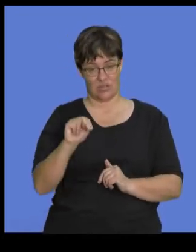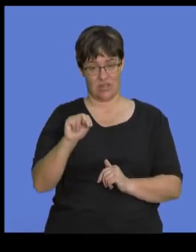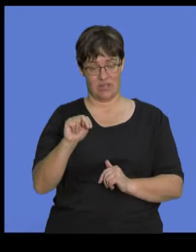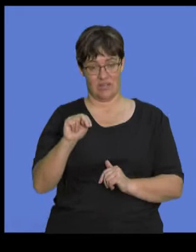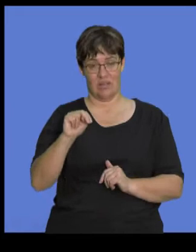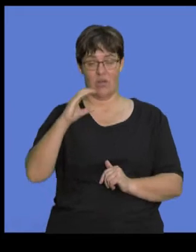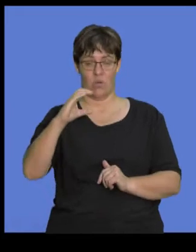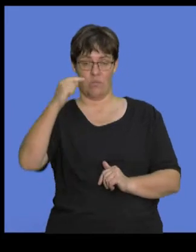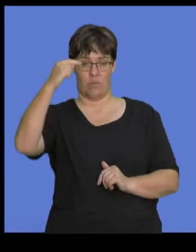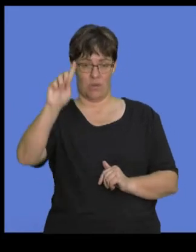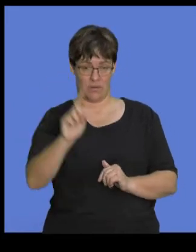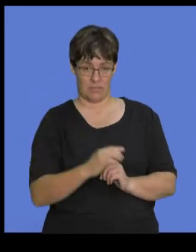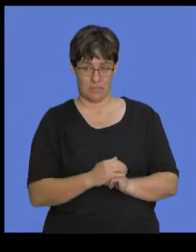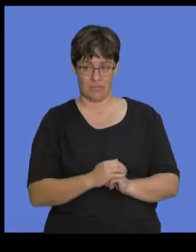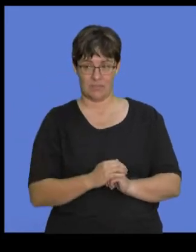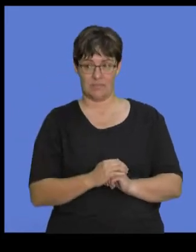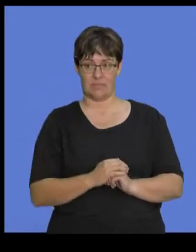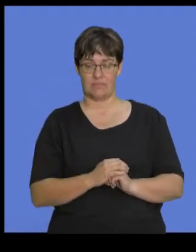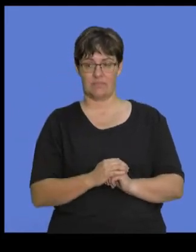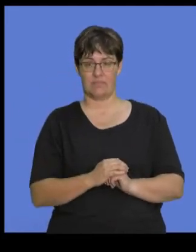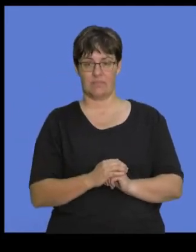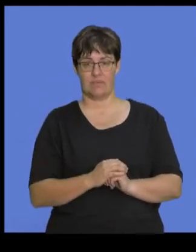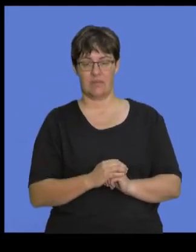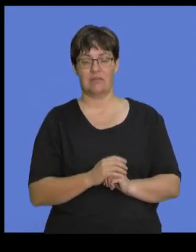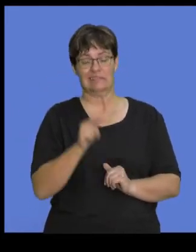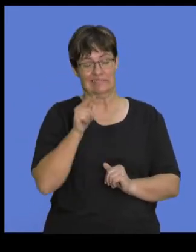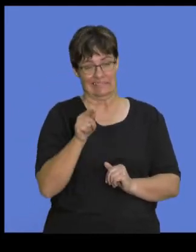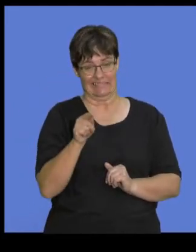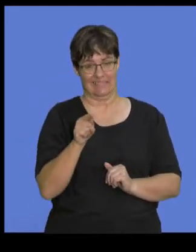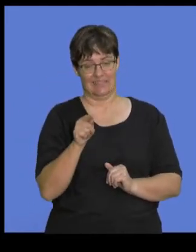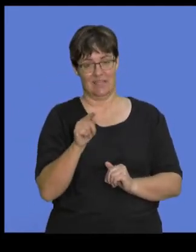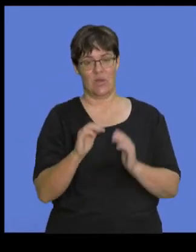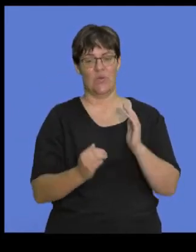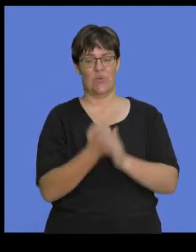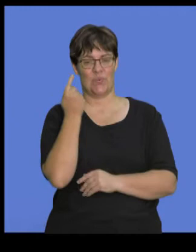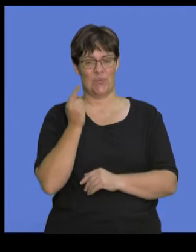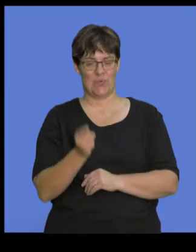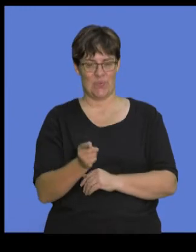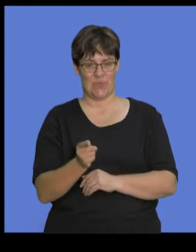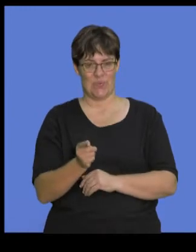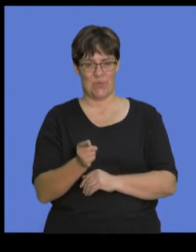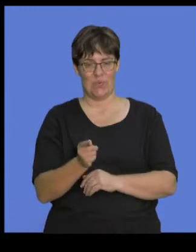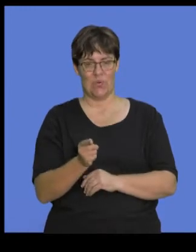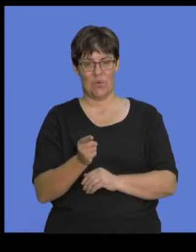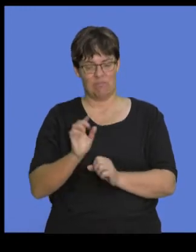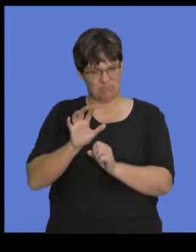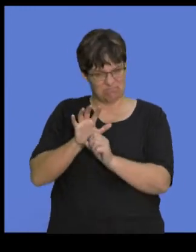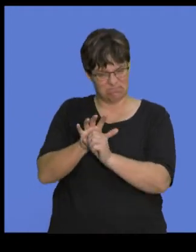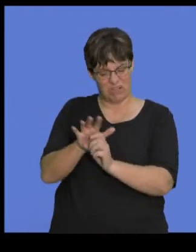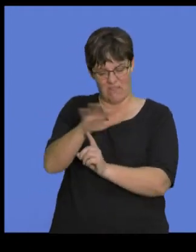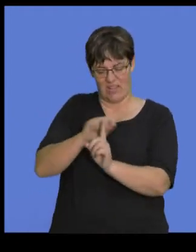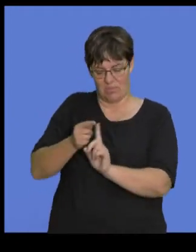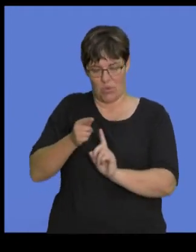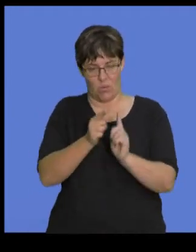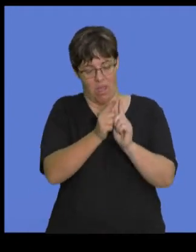newtons per coulomb, okay? So this is the new magnitude of electric field at a point,